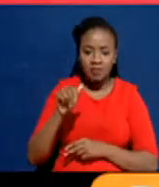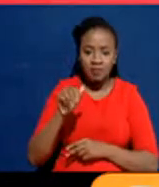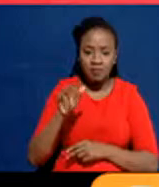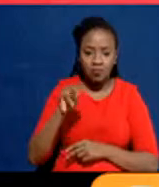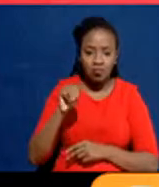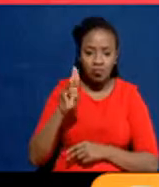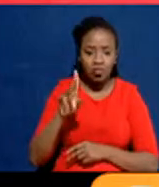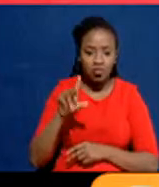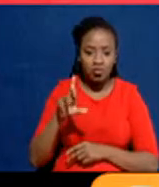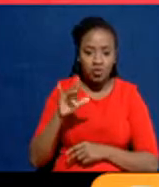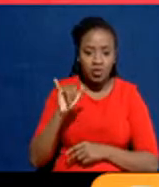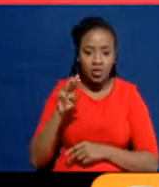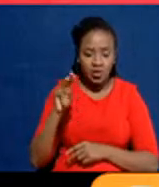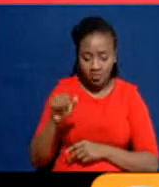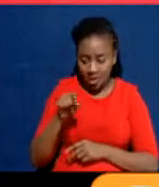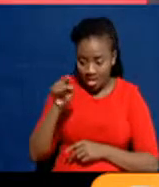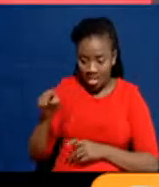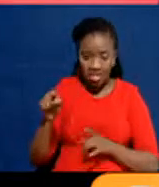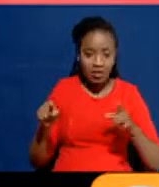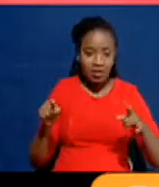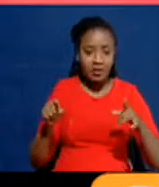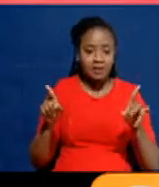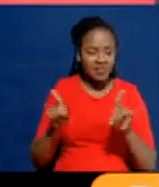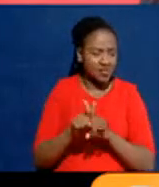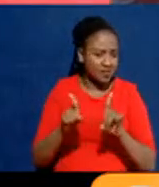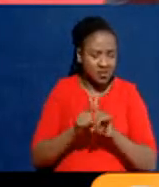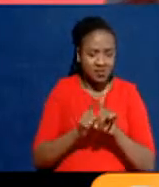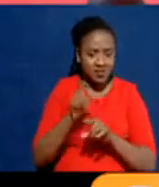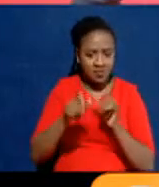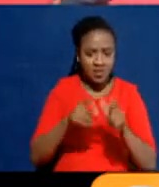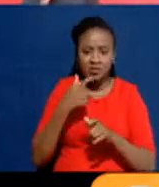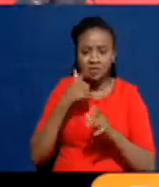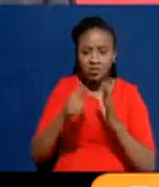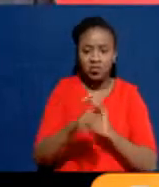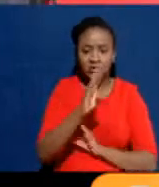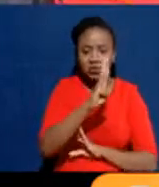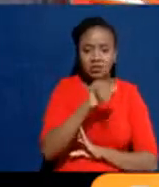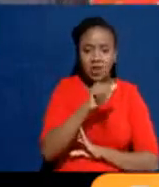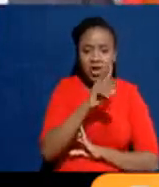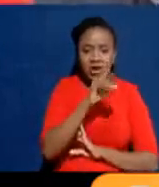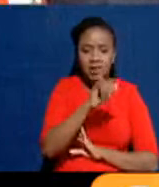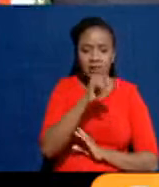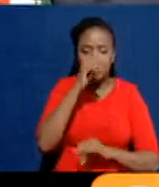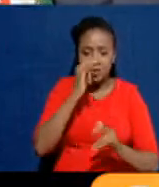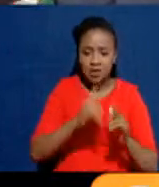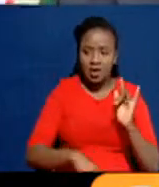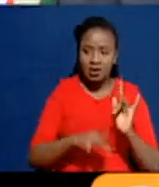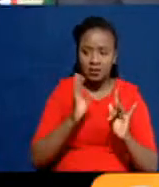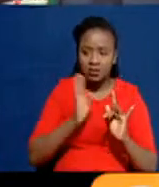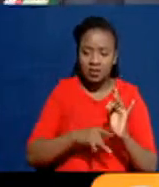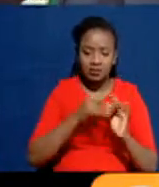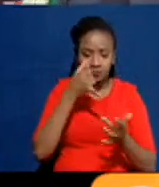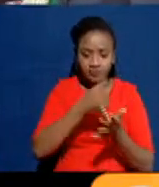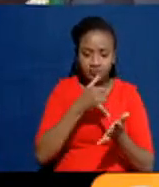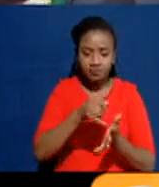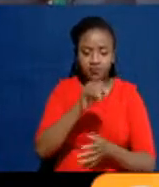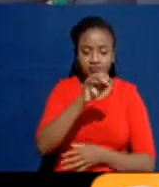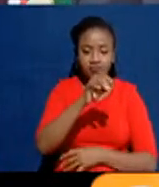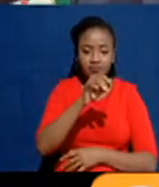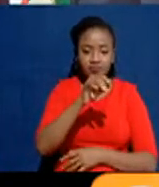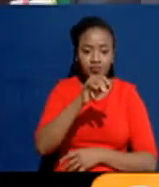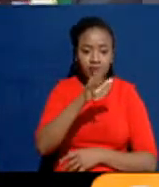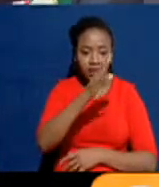week, coincidentally it's the same judge who said that General Mohamed Badi cannot sit in cabinet because he is a stranger, then I mean